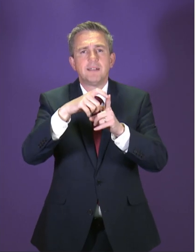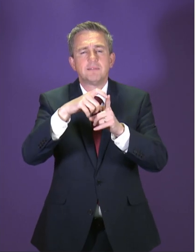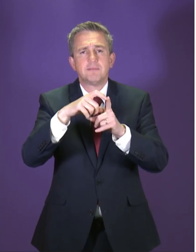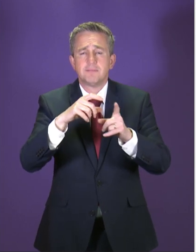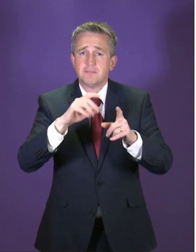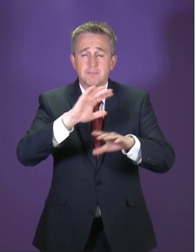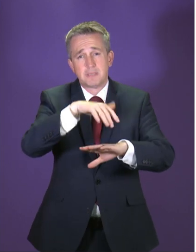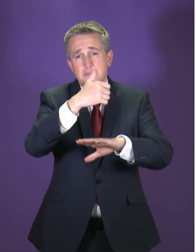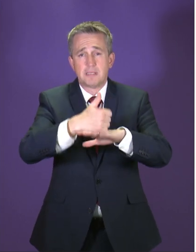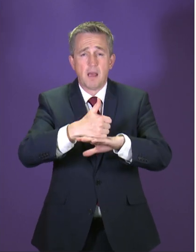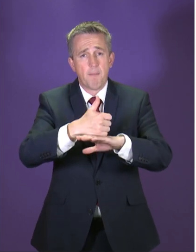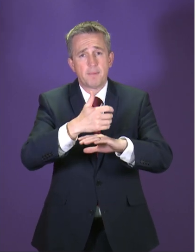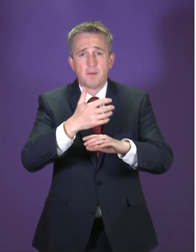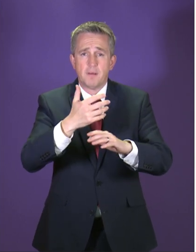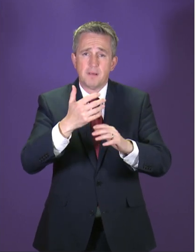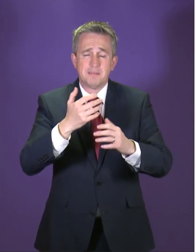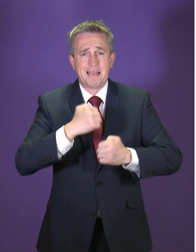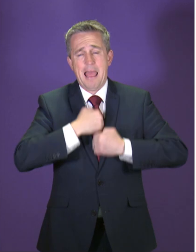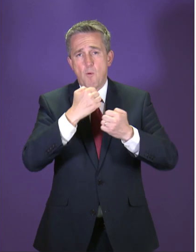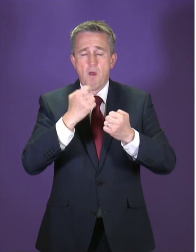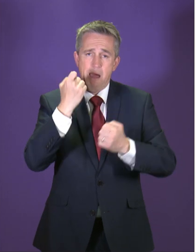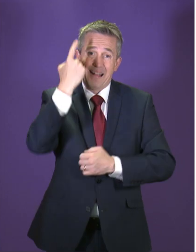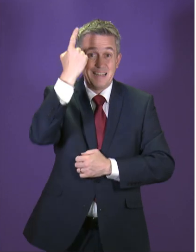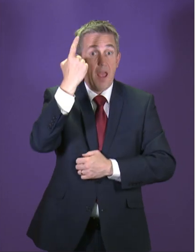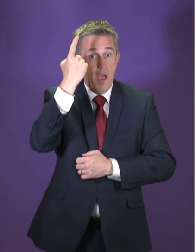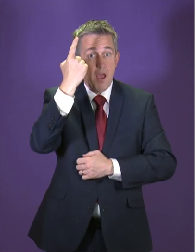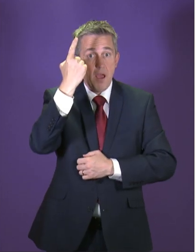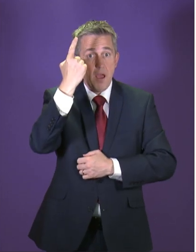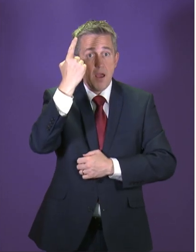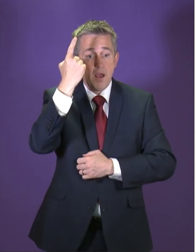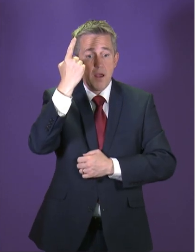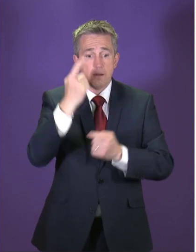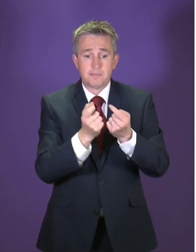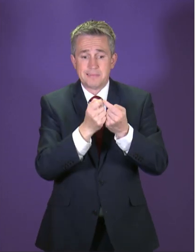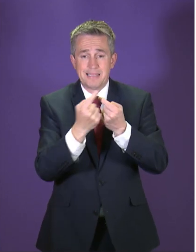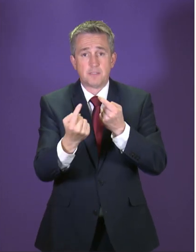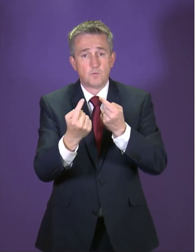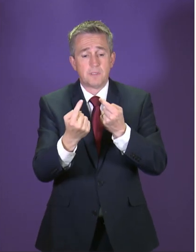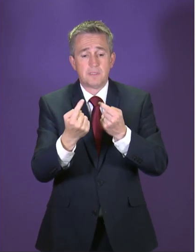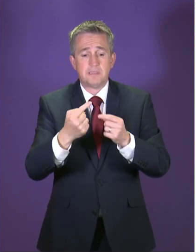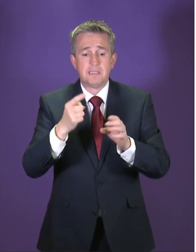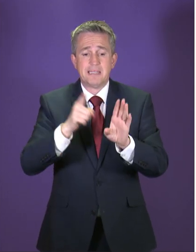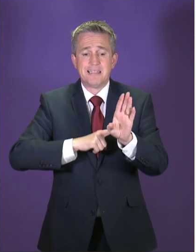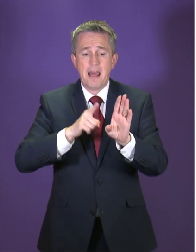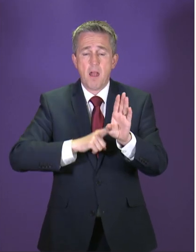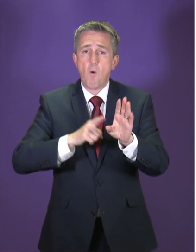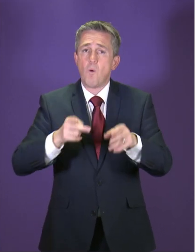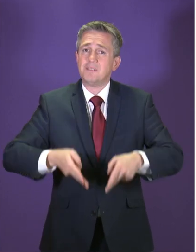entity that was kind of our brainchild. And then next to it is that yellow